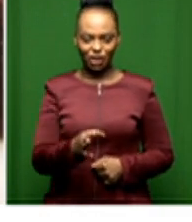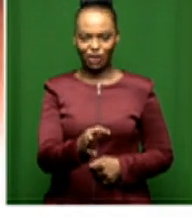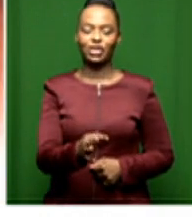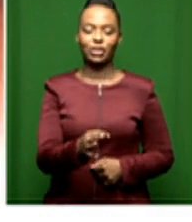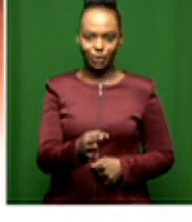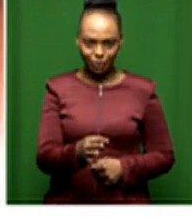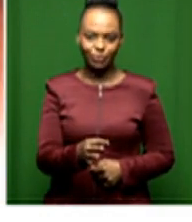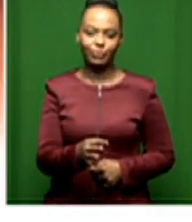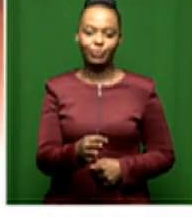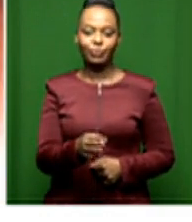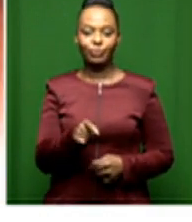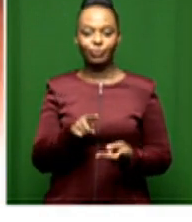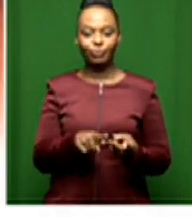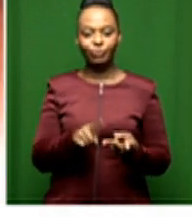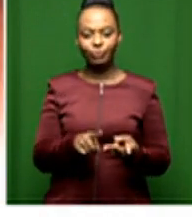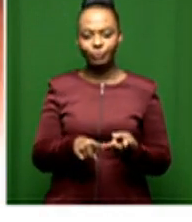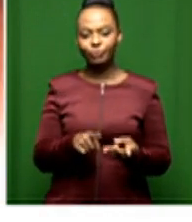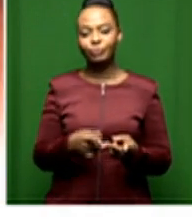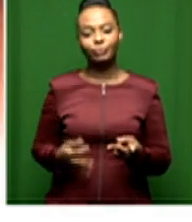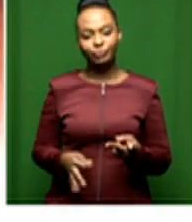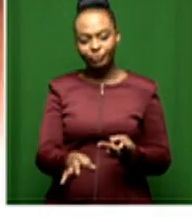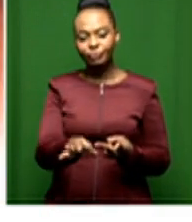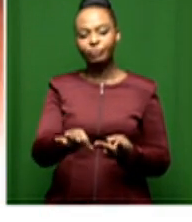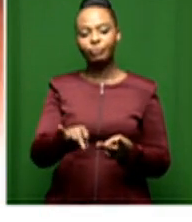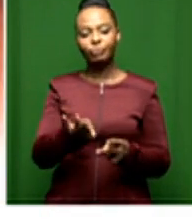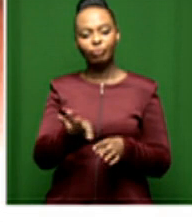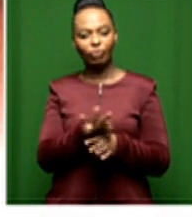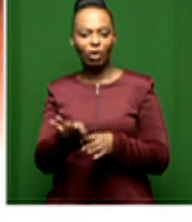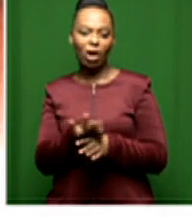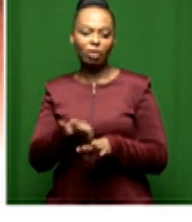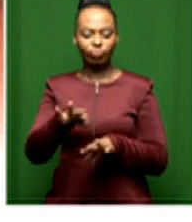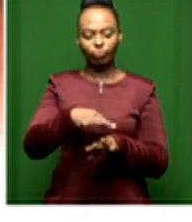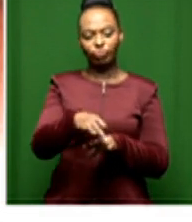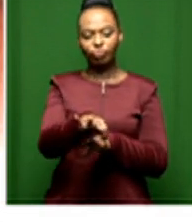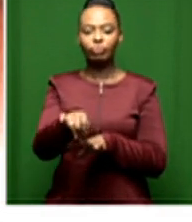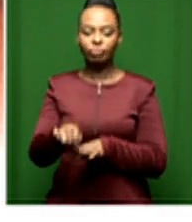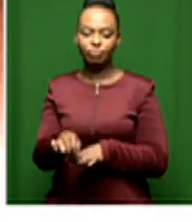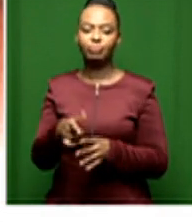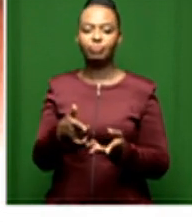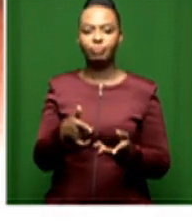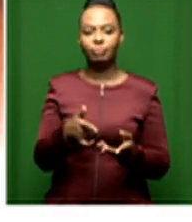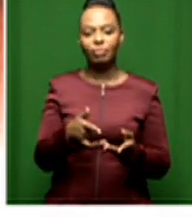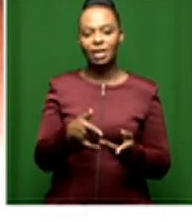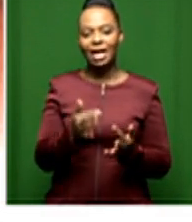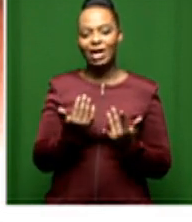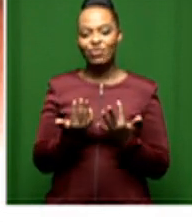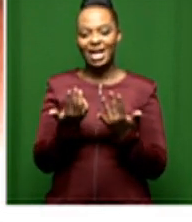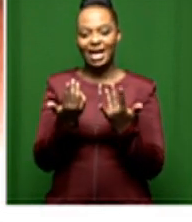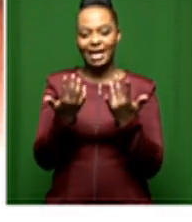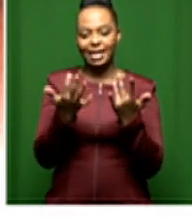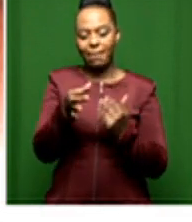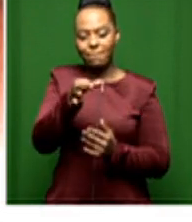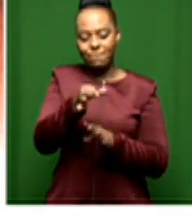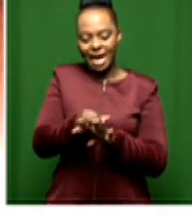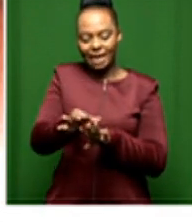lovely salmon fillet and I love green beans. So I always saute my green beans with orange